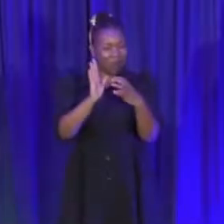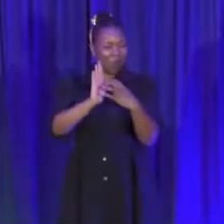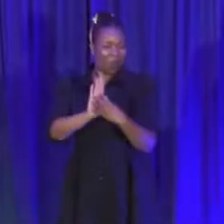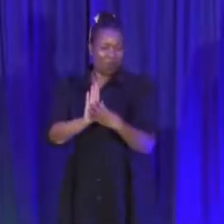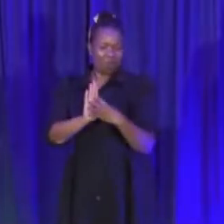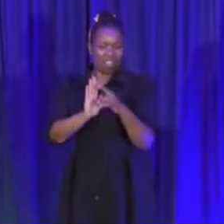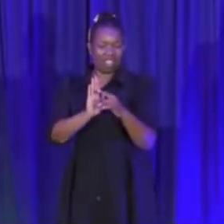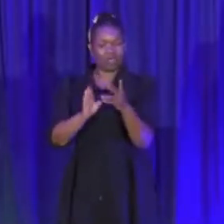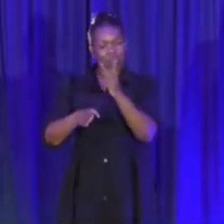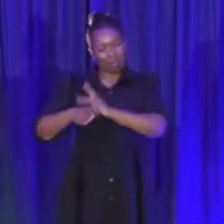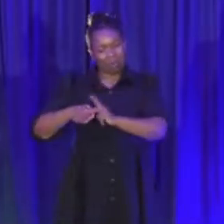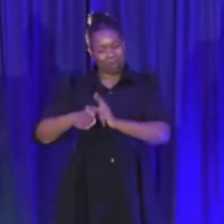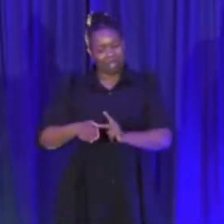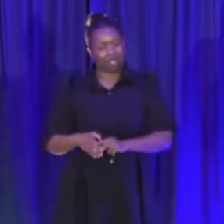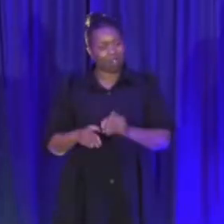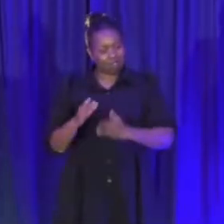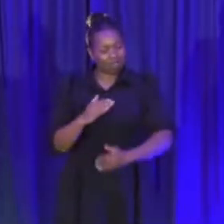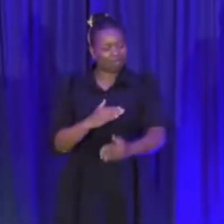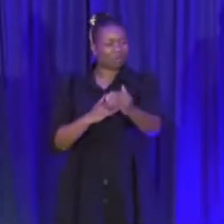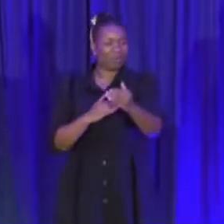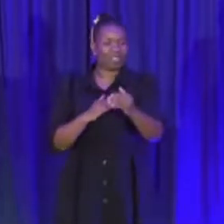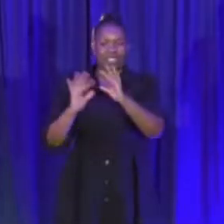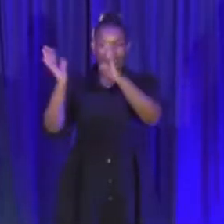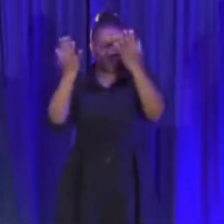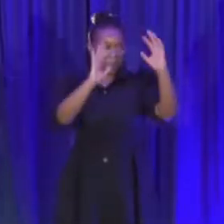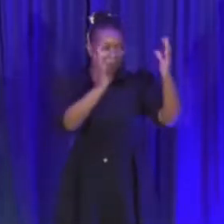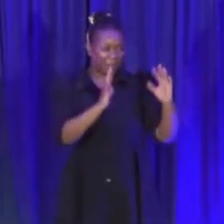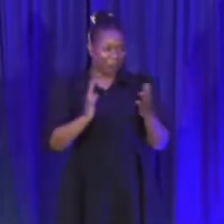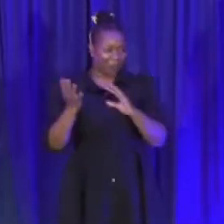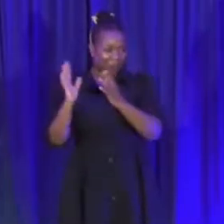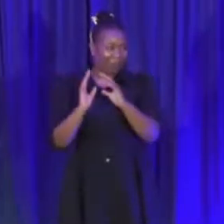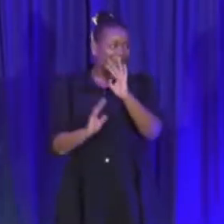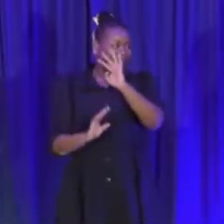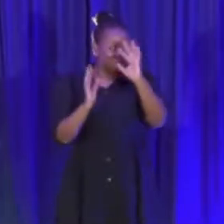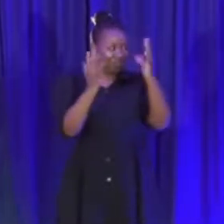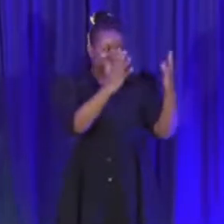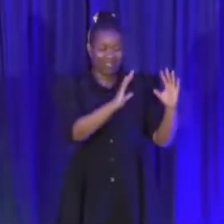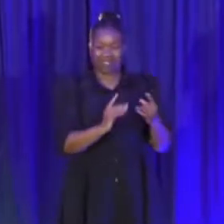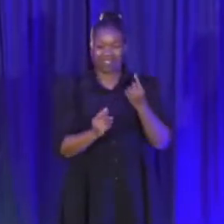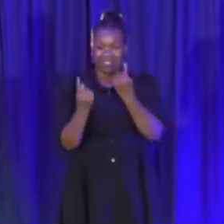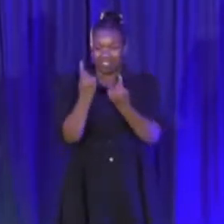press conference. But once again, give yourselves a round of applause.